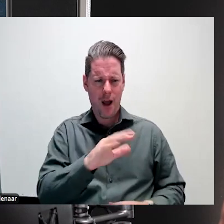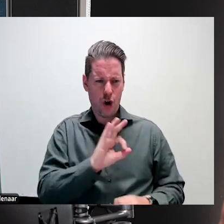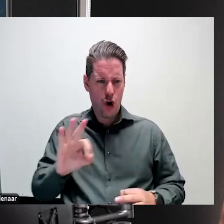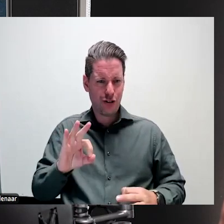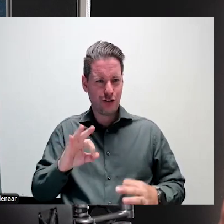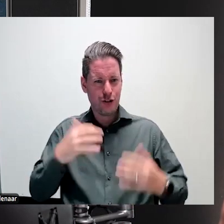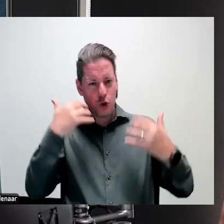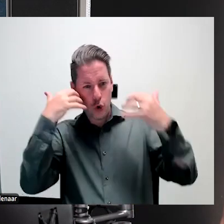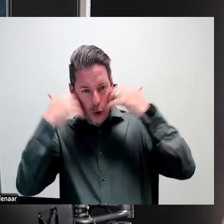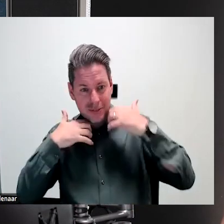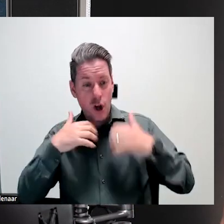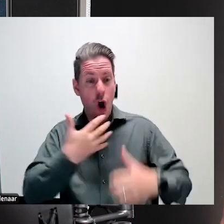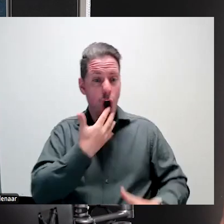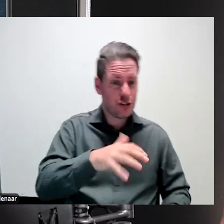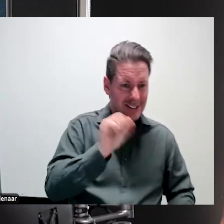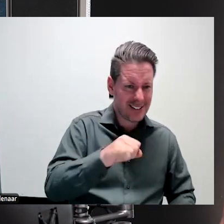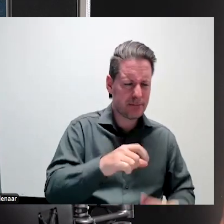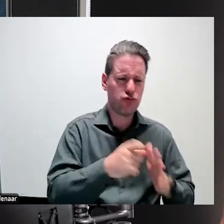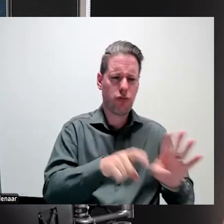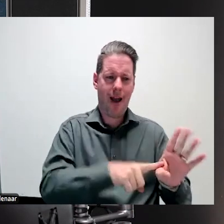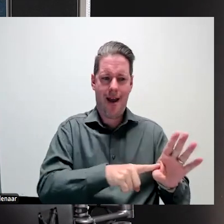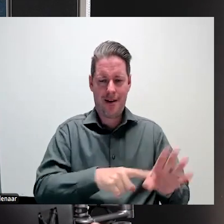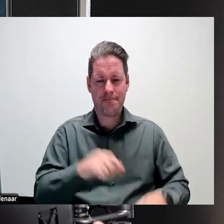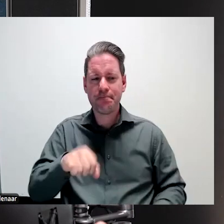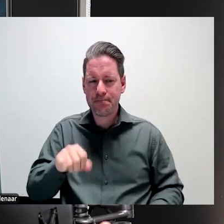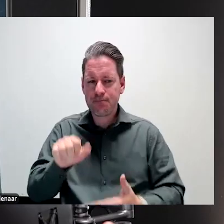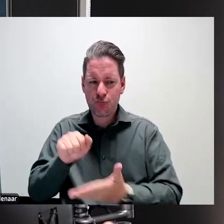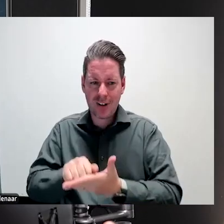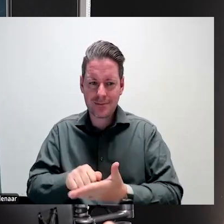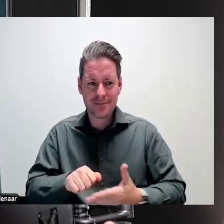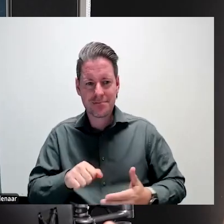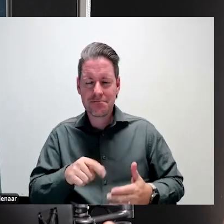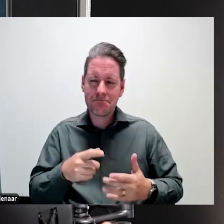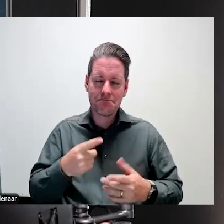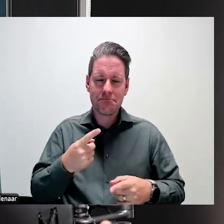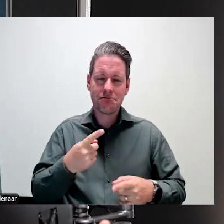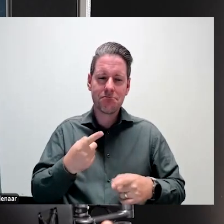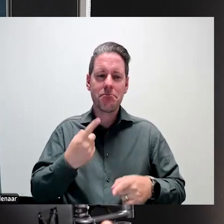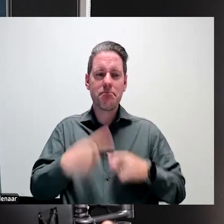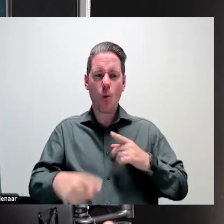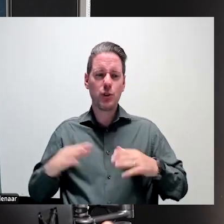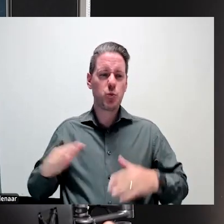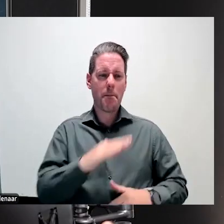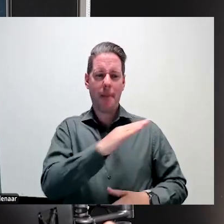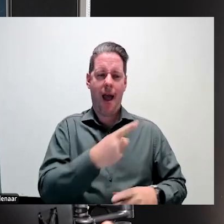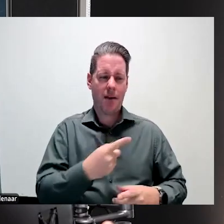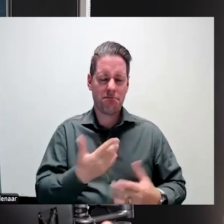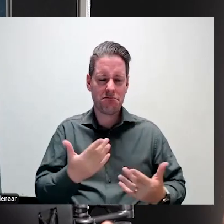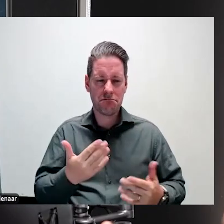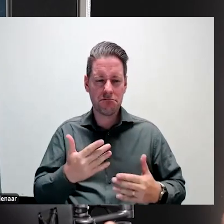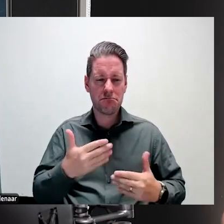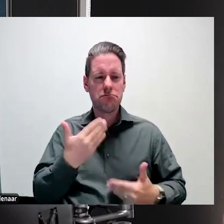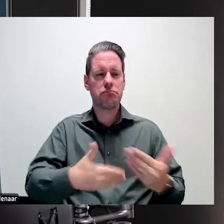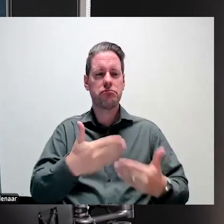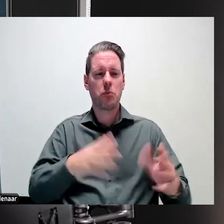High temps, but not so much humidity, right? No, generally it's pretty good weather-wise. Pretty good weather-wise.